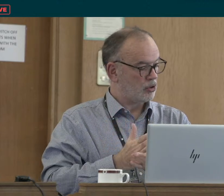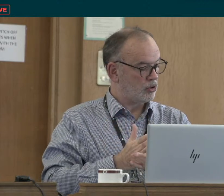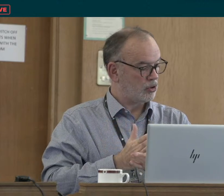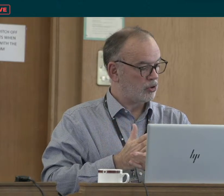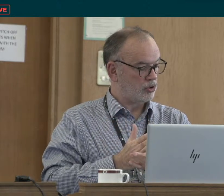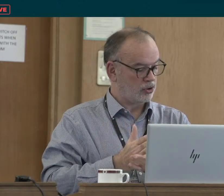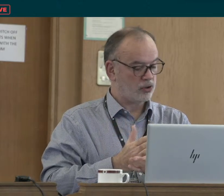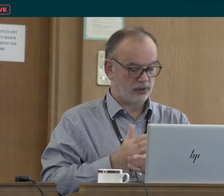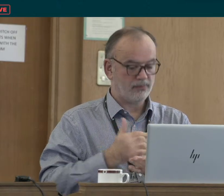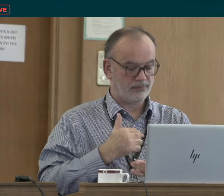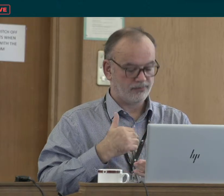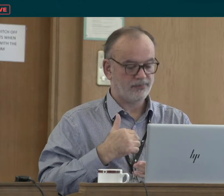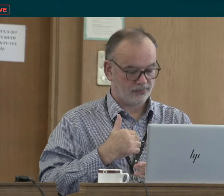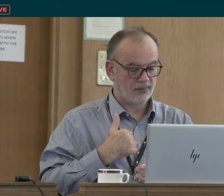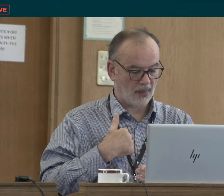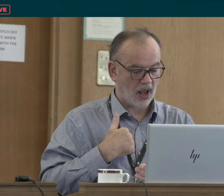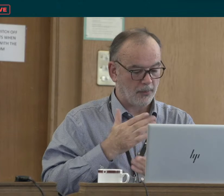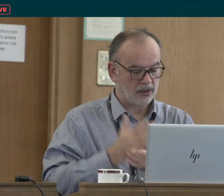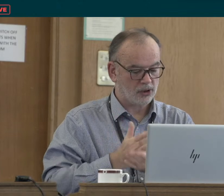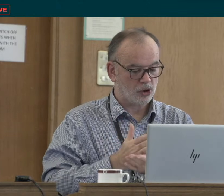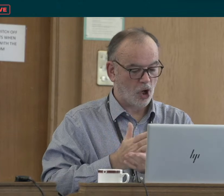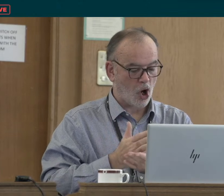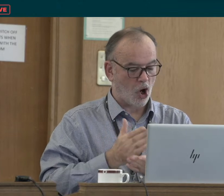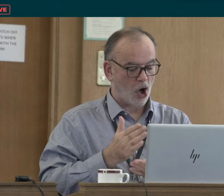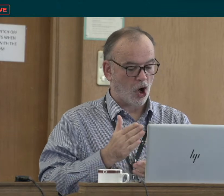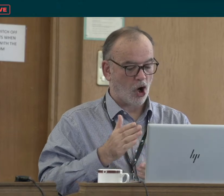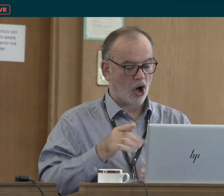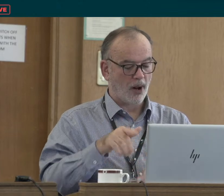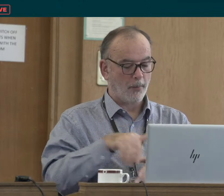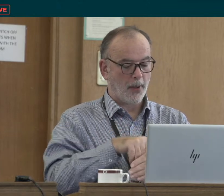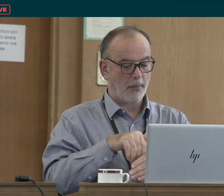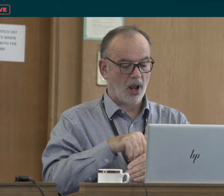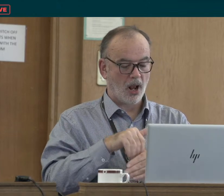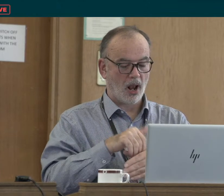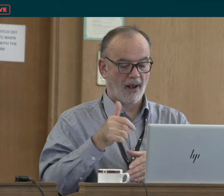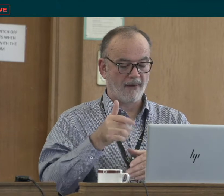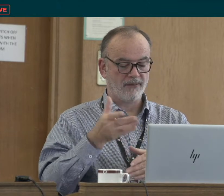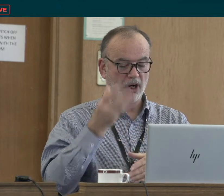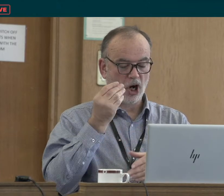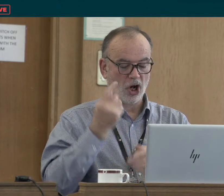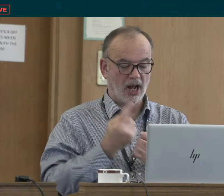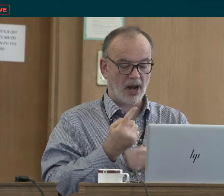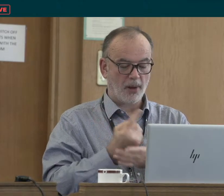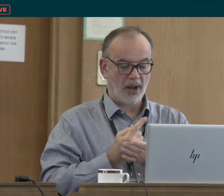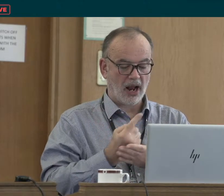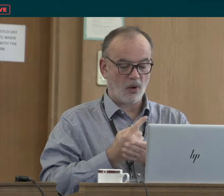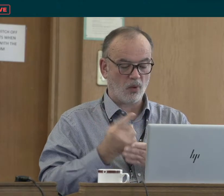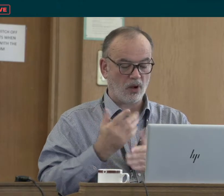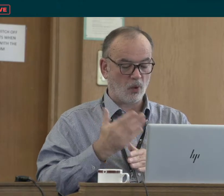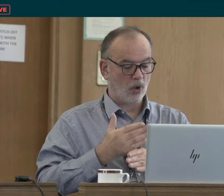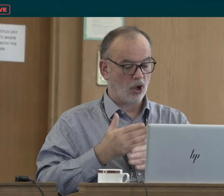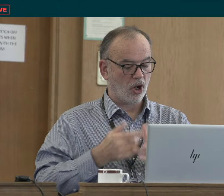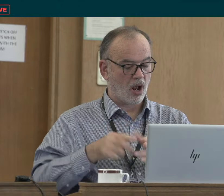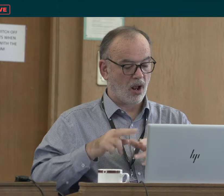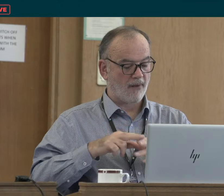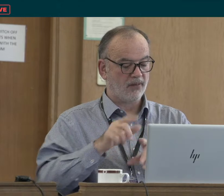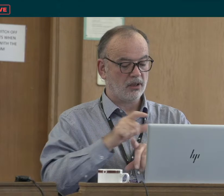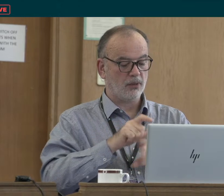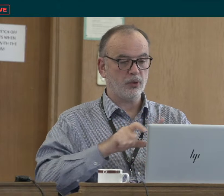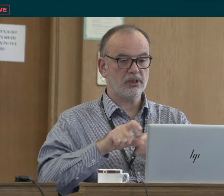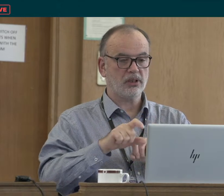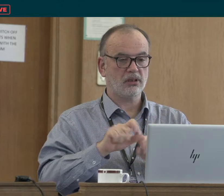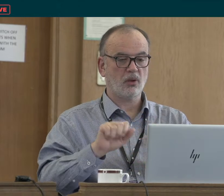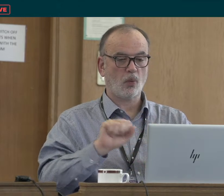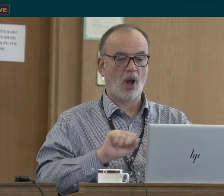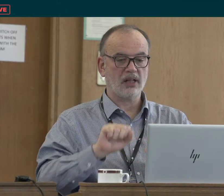an issue for our area. I'm sure members will also be keen to learn more